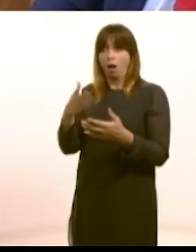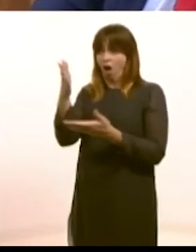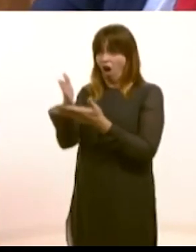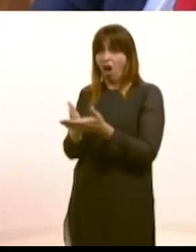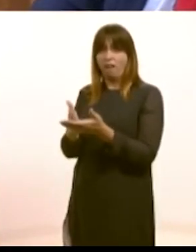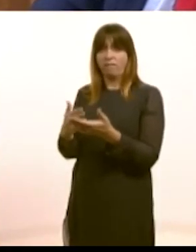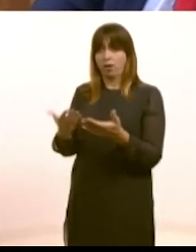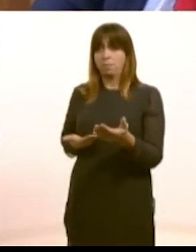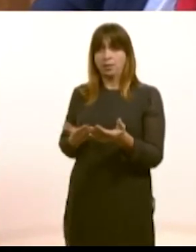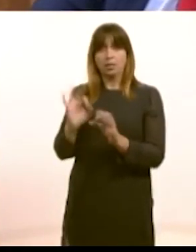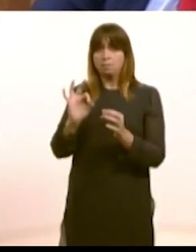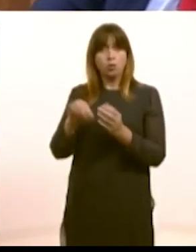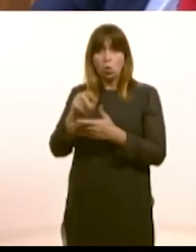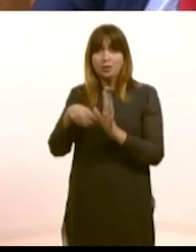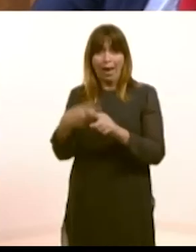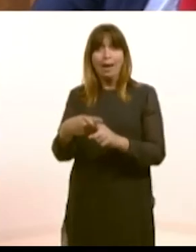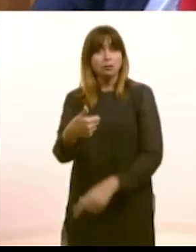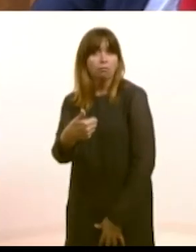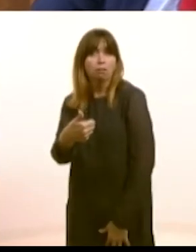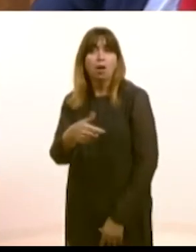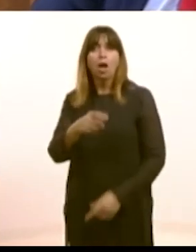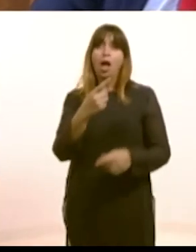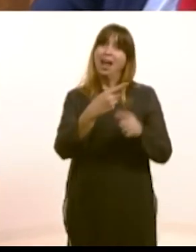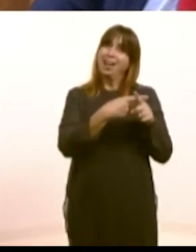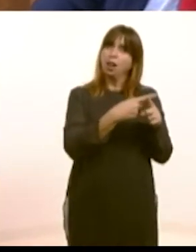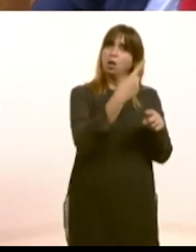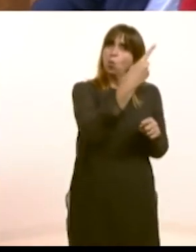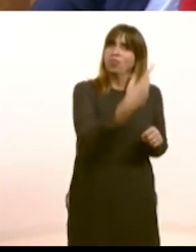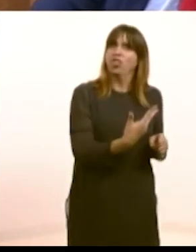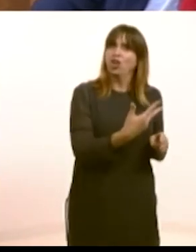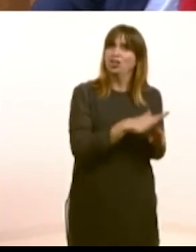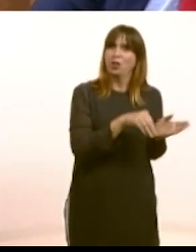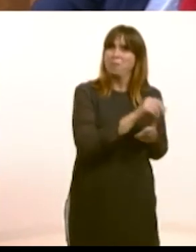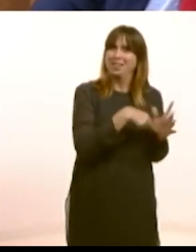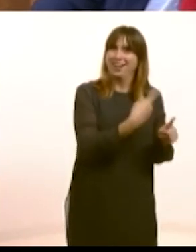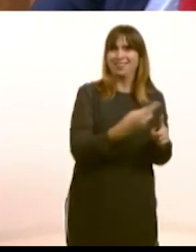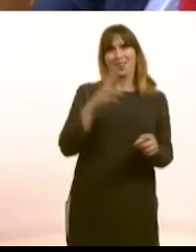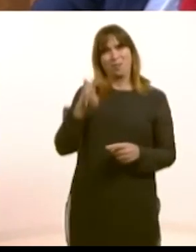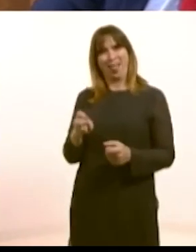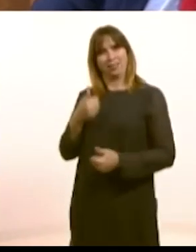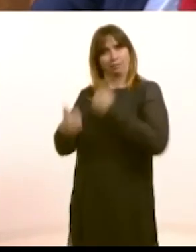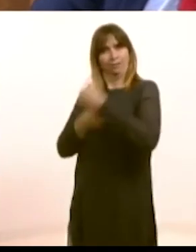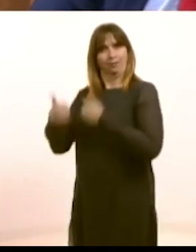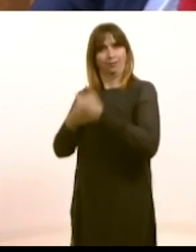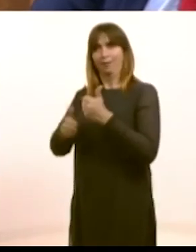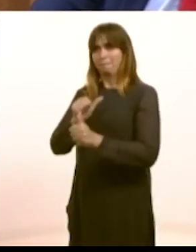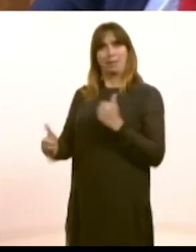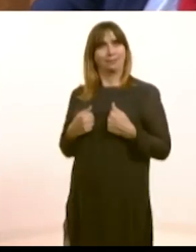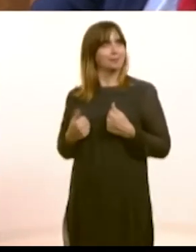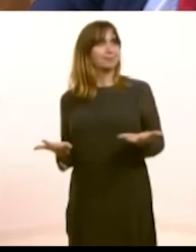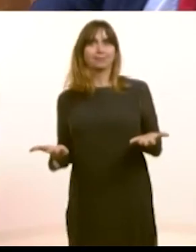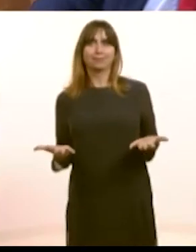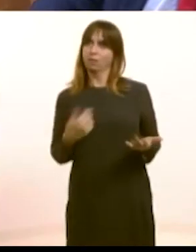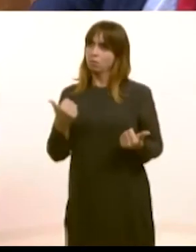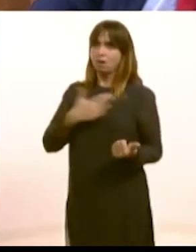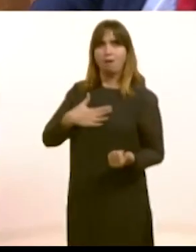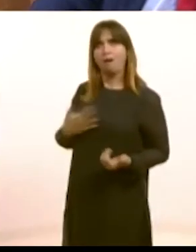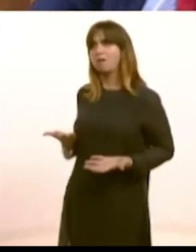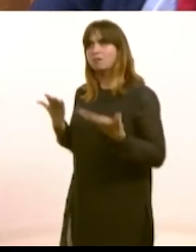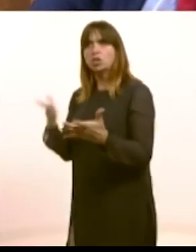all. In England, only a third pay no rates at all. So actually, the scheme in Wales is significantly more generous than